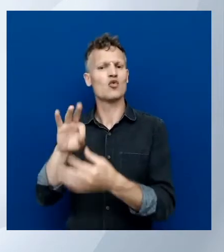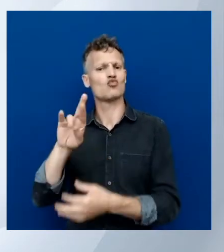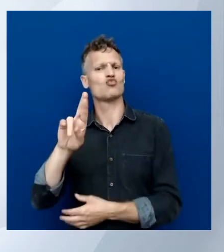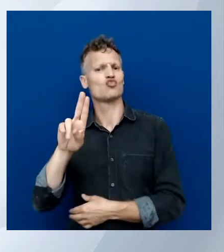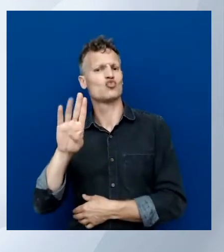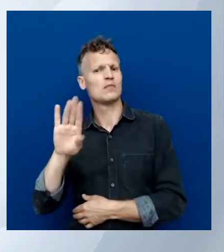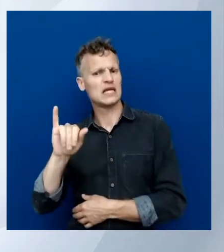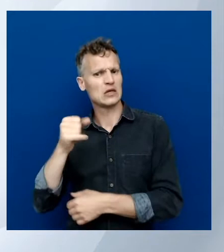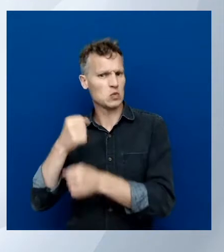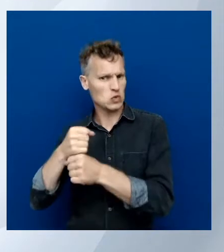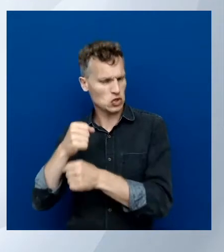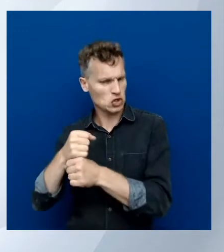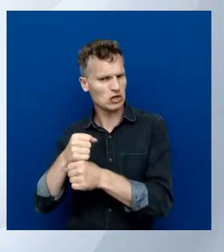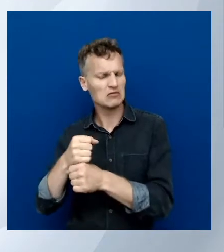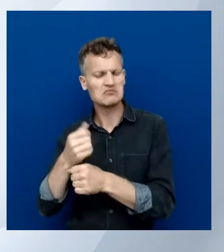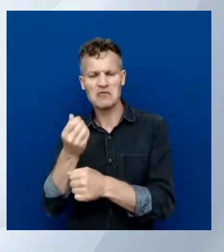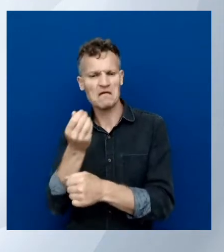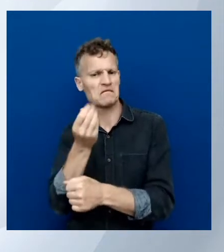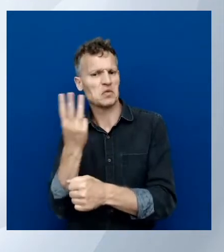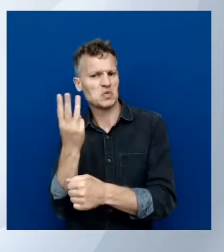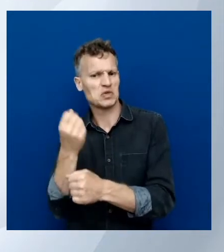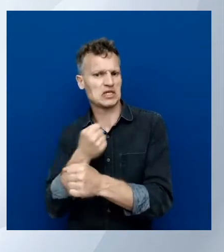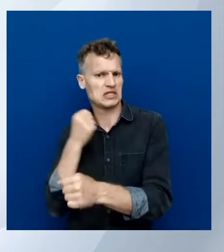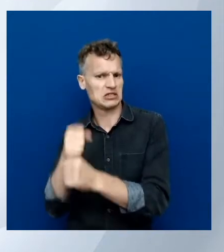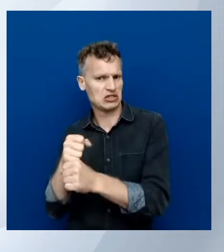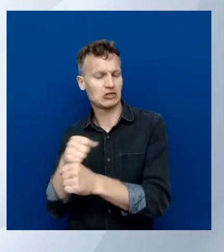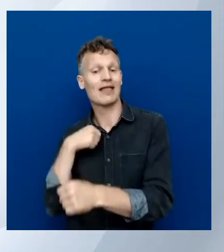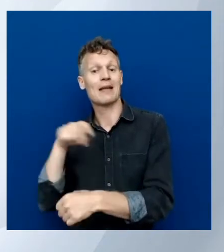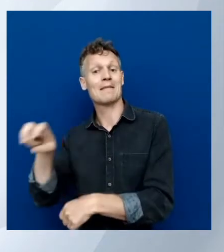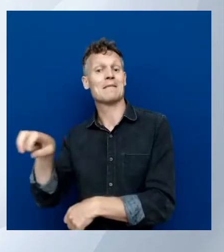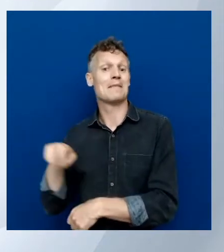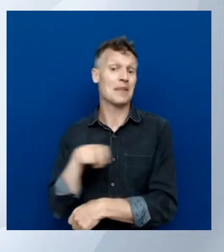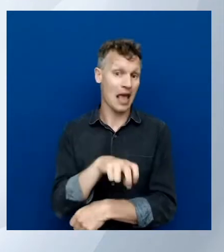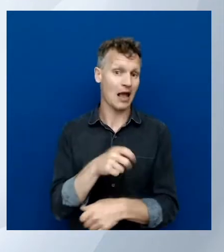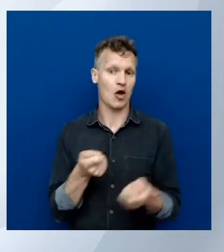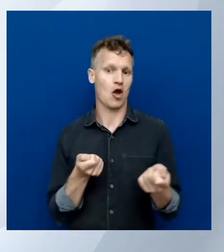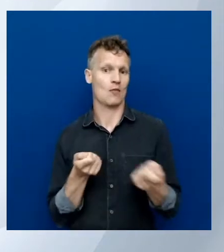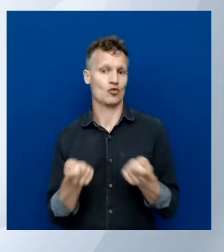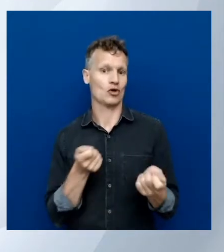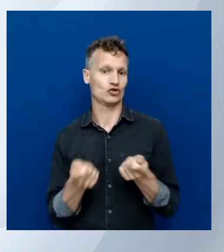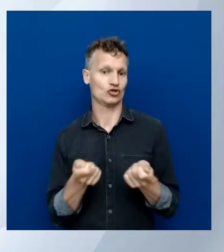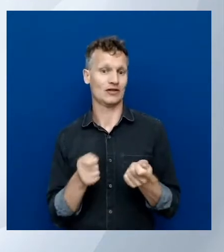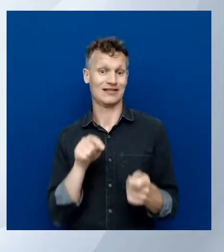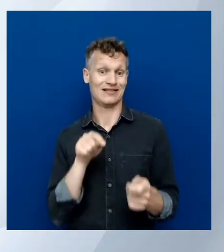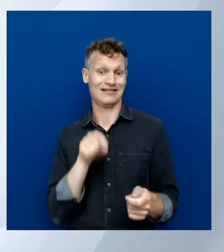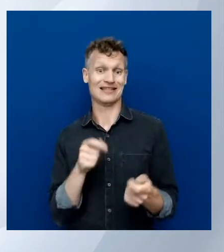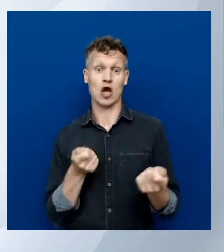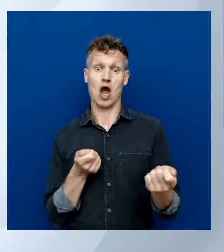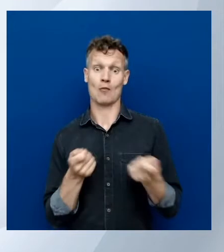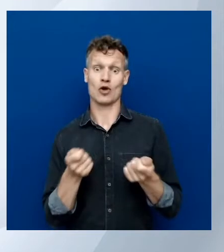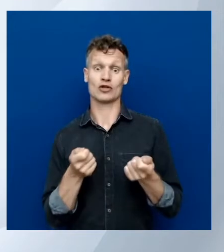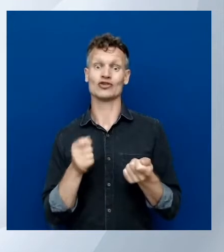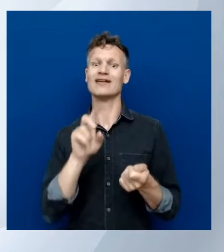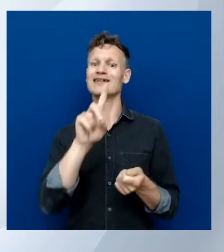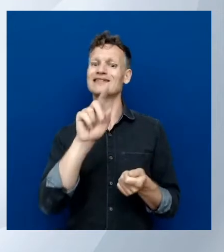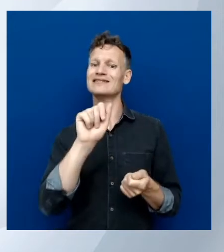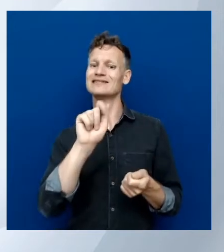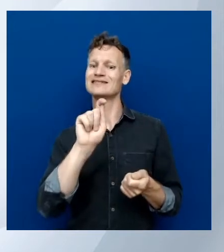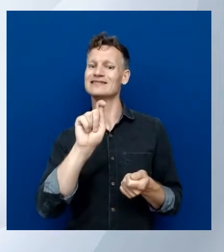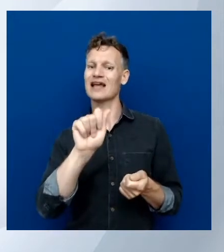years. And then I moved back to operations, and that operations actually was data centers. So